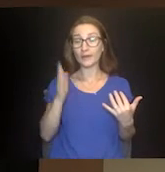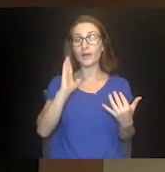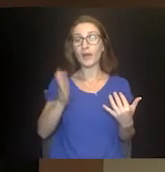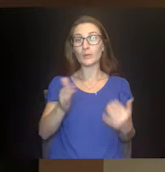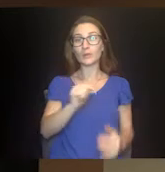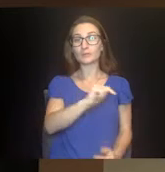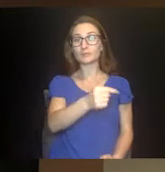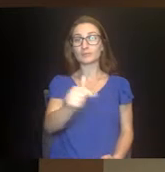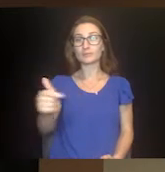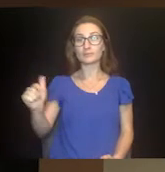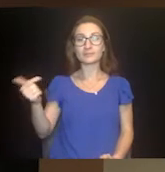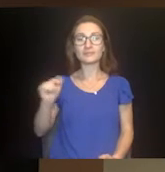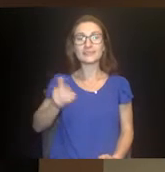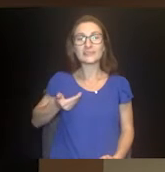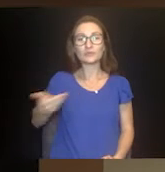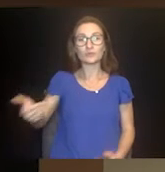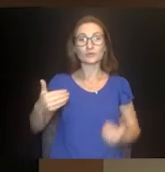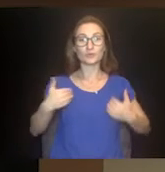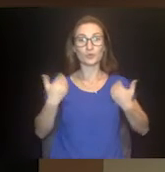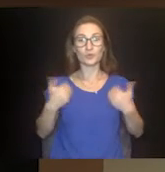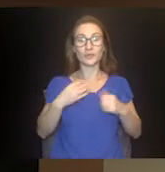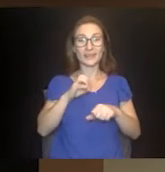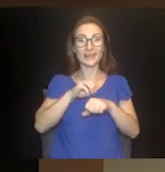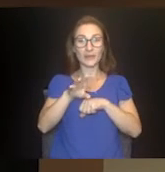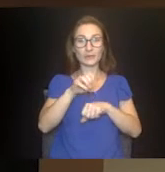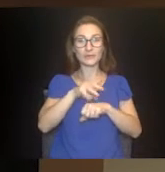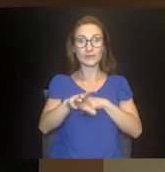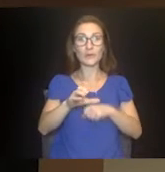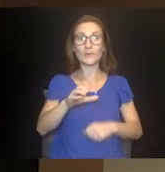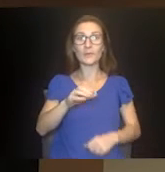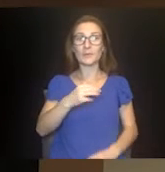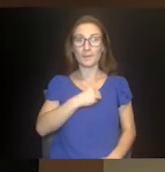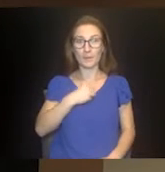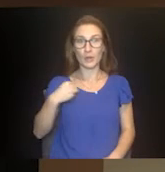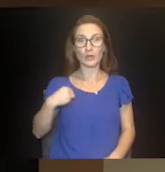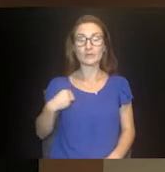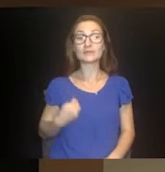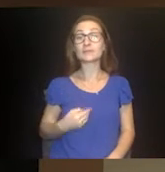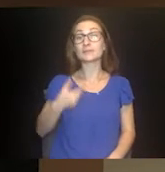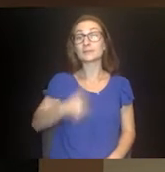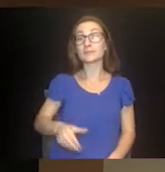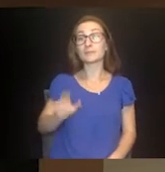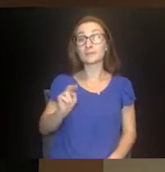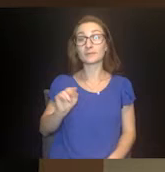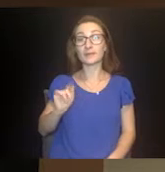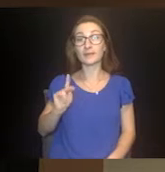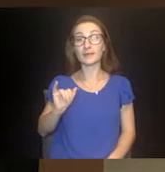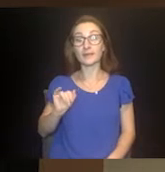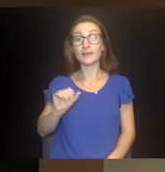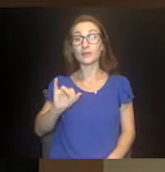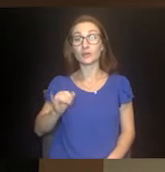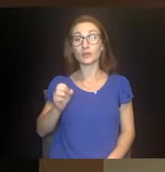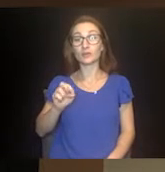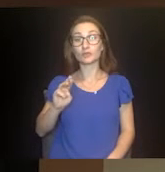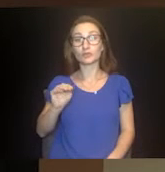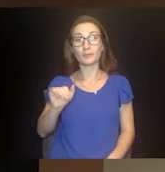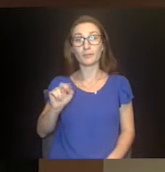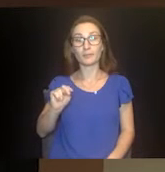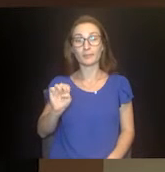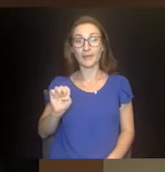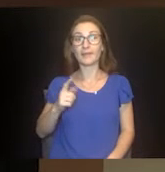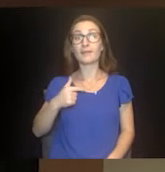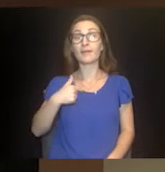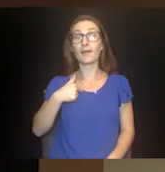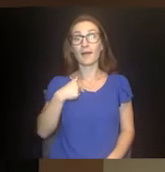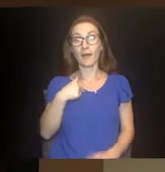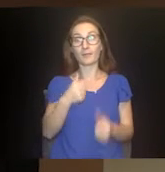But as we're waiting, I'm going to go around and introduce my youth council members to y'all, okay? First off, for y'all that don't know me, my name's Nikki Germain. I'm the